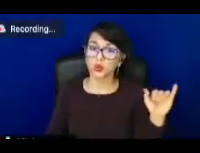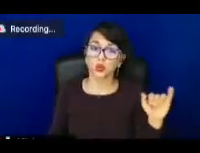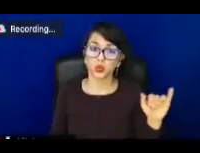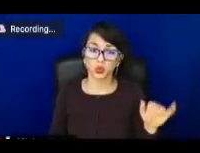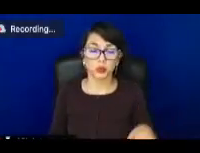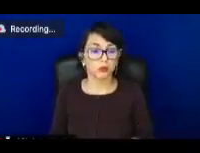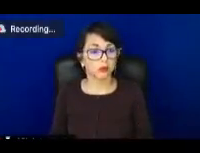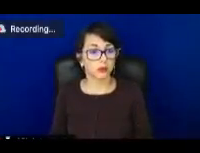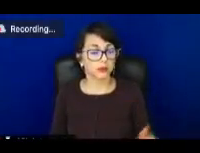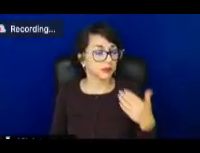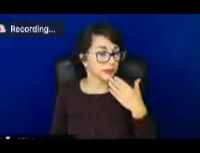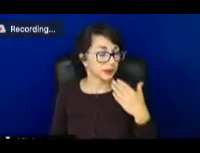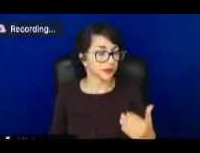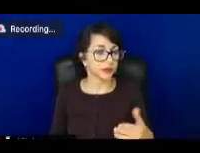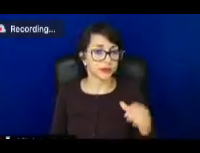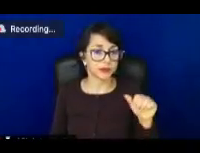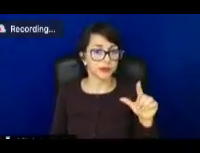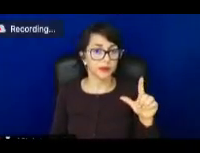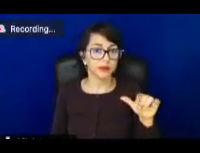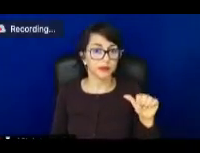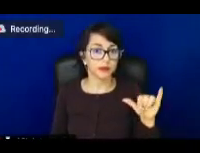Thanks. Alicia?